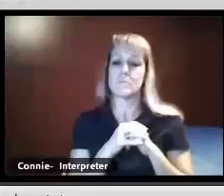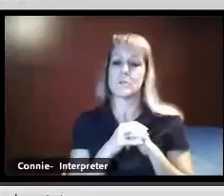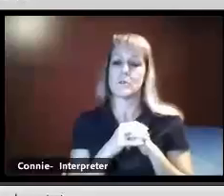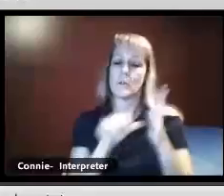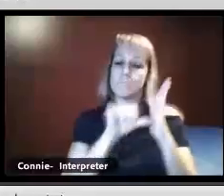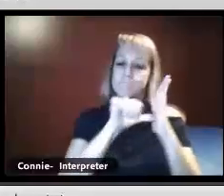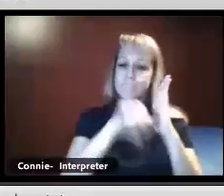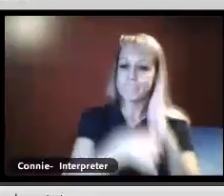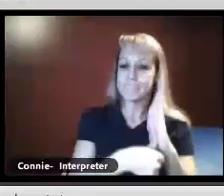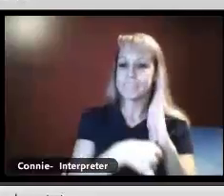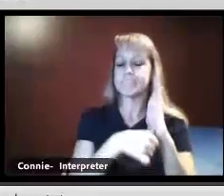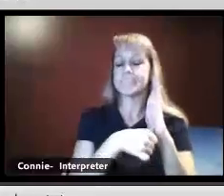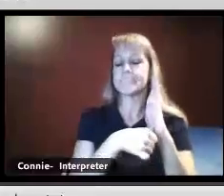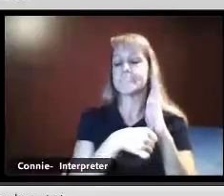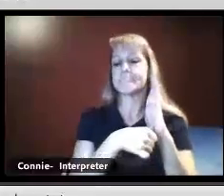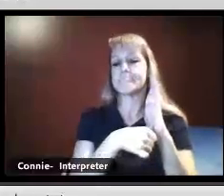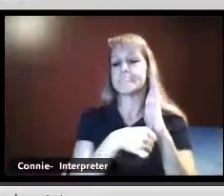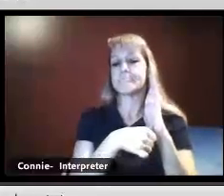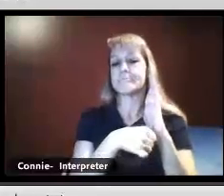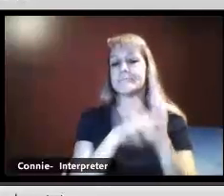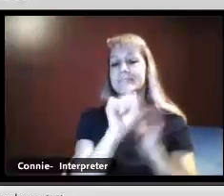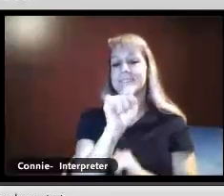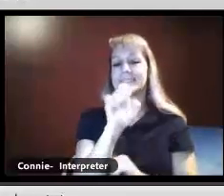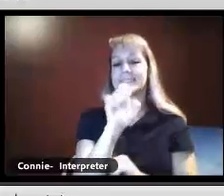on STEM